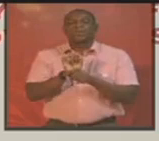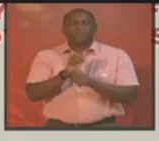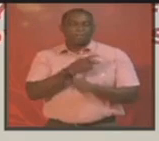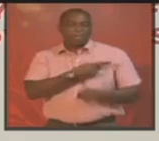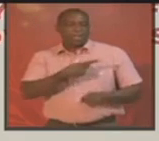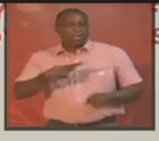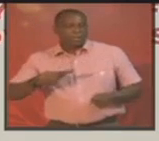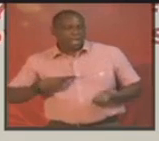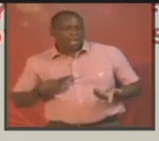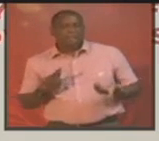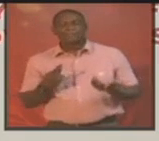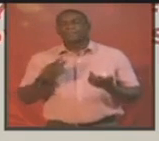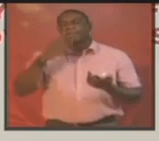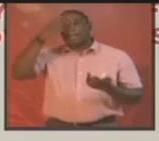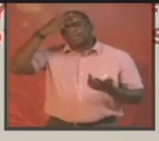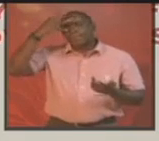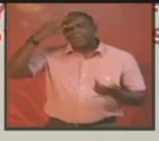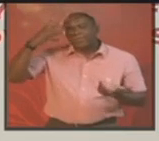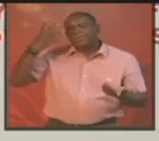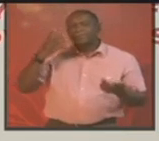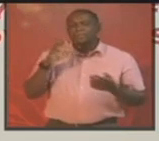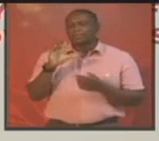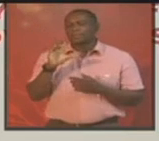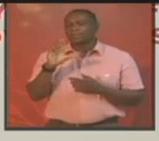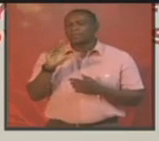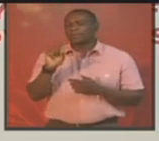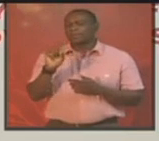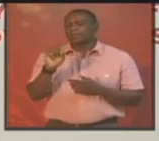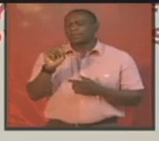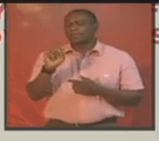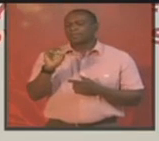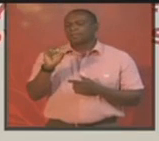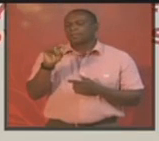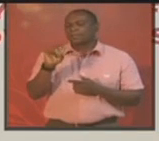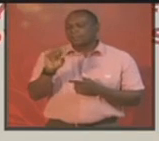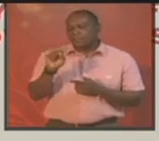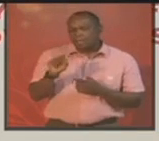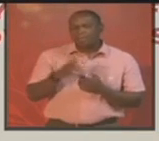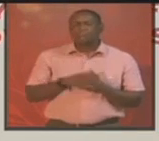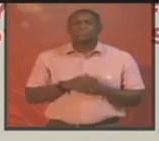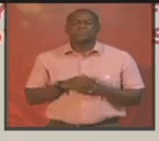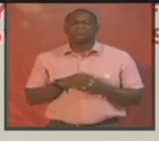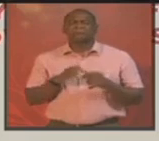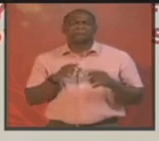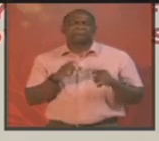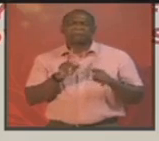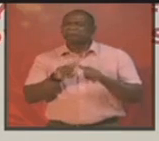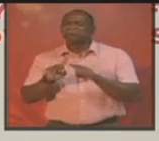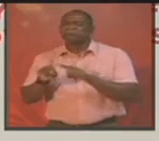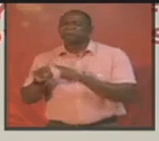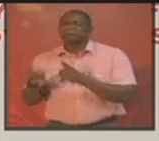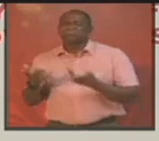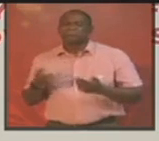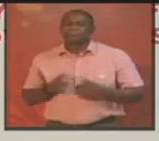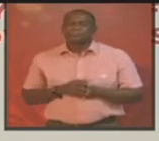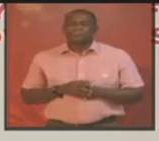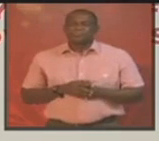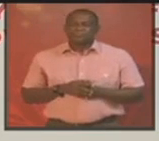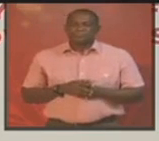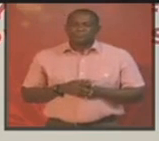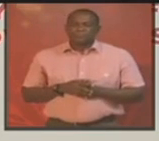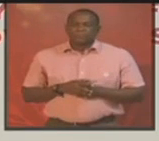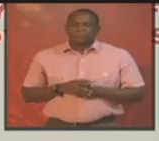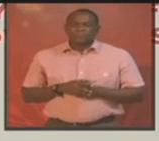immigration, customs. Those are some of the categories that come to mind off the top of my head. But at the ministry, we